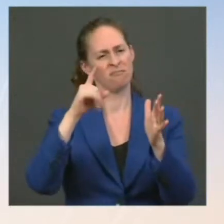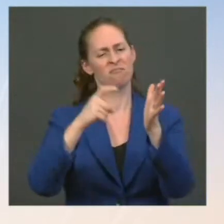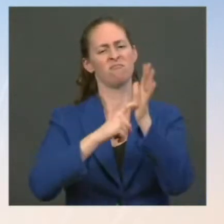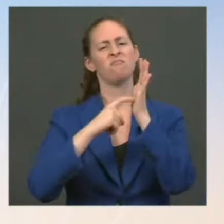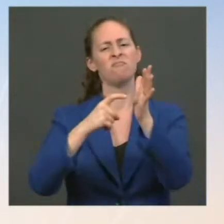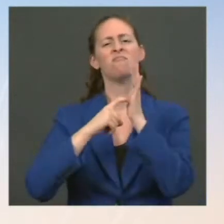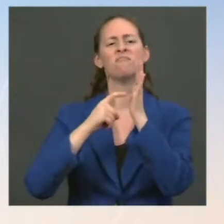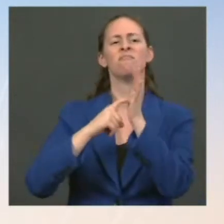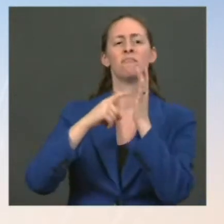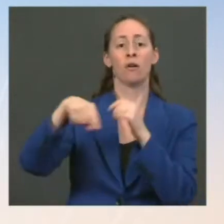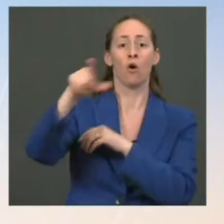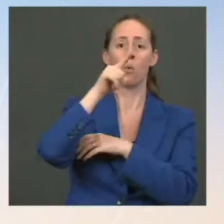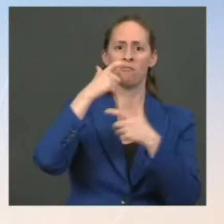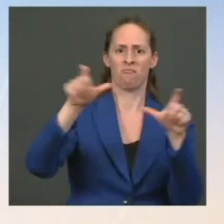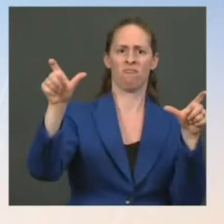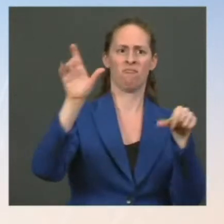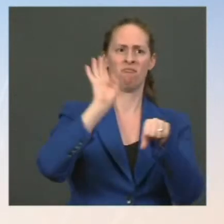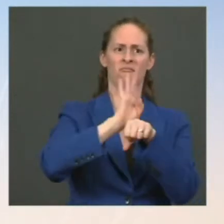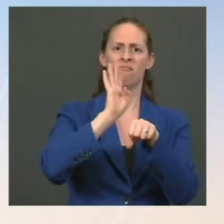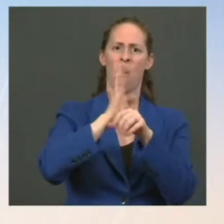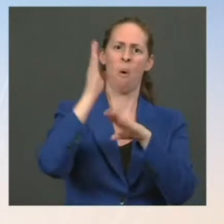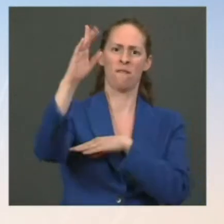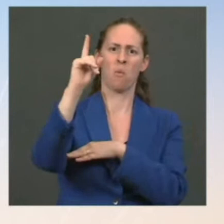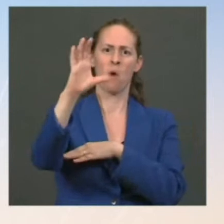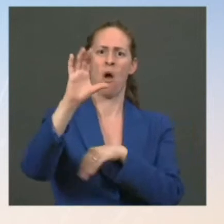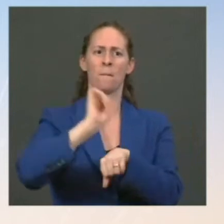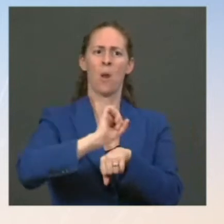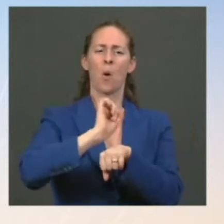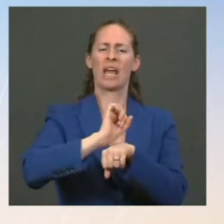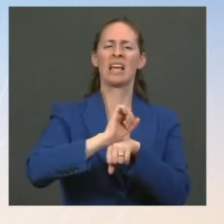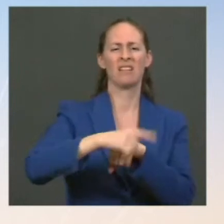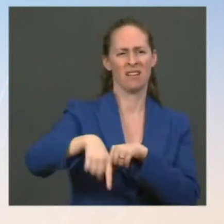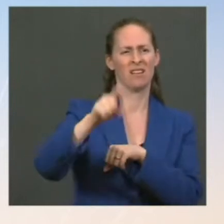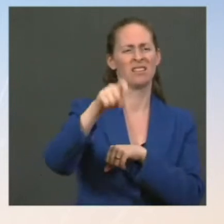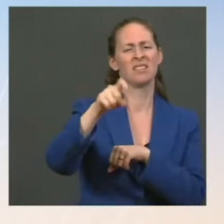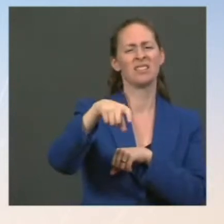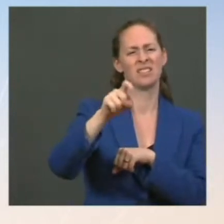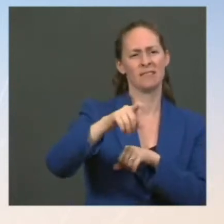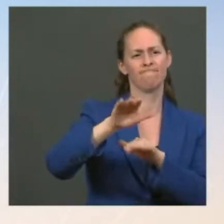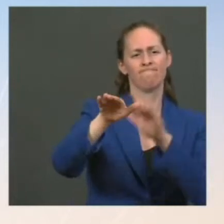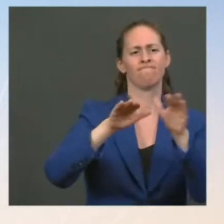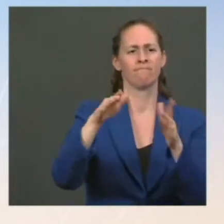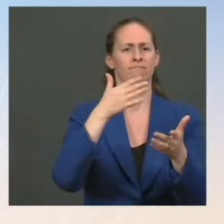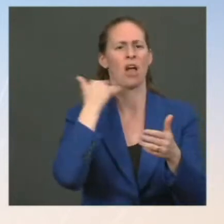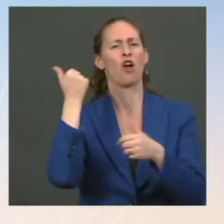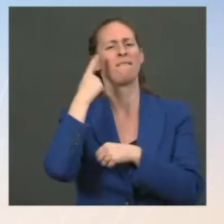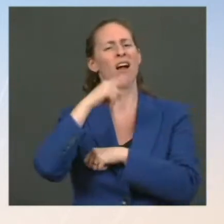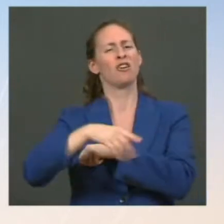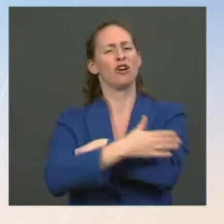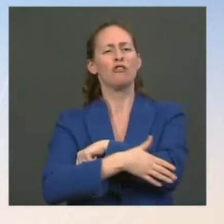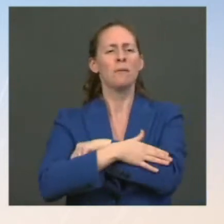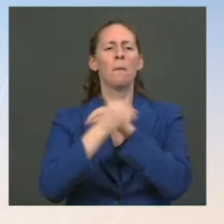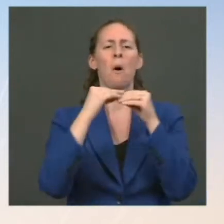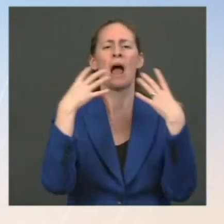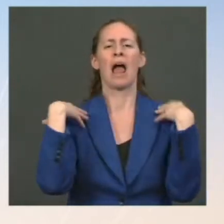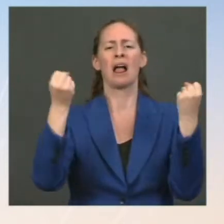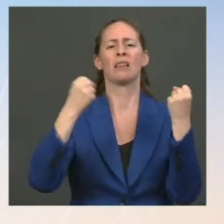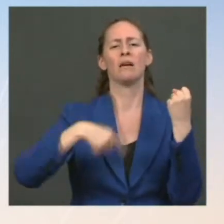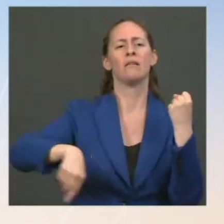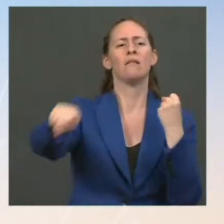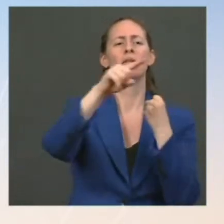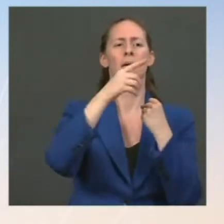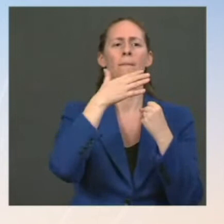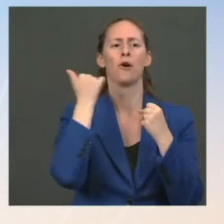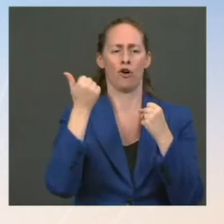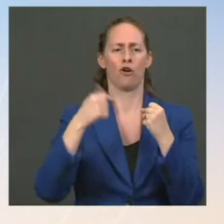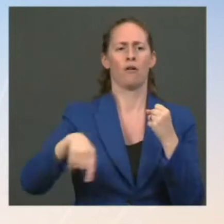100 workers is something that is a positive step for the workforce, for the country, and for a lot of these businesses, as these business leaders can attest to as